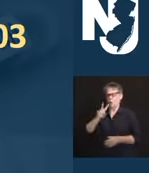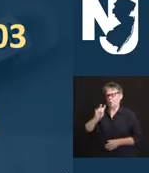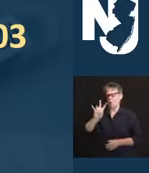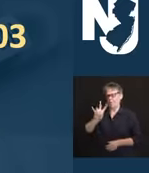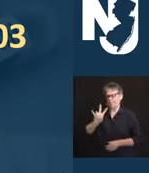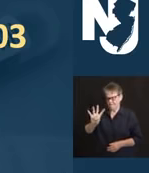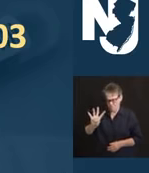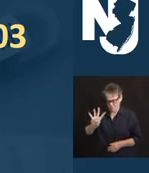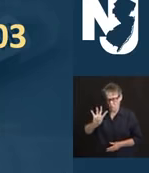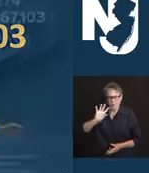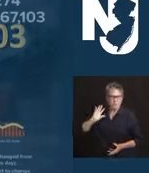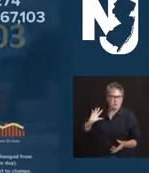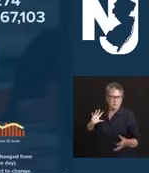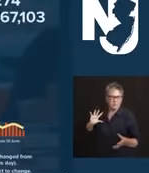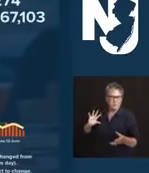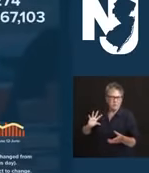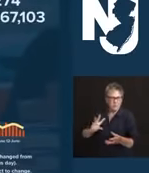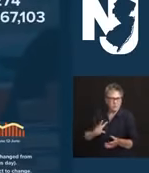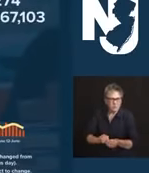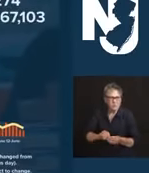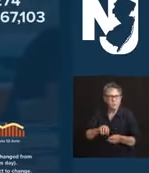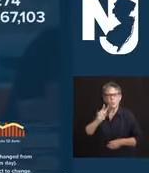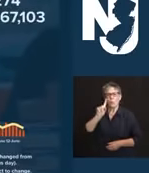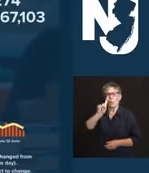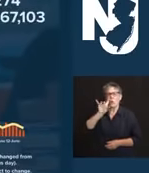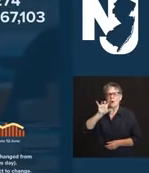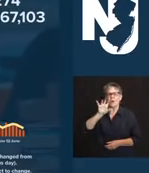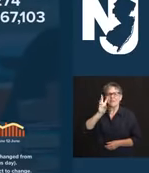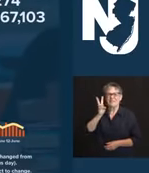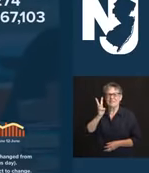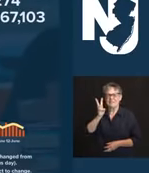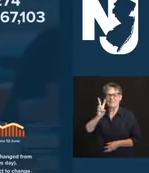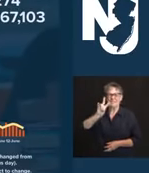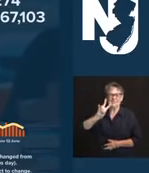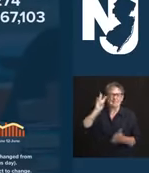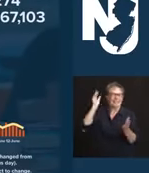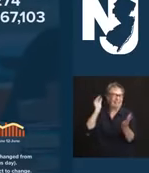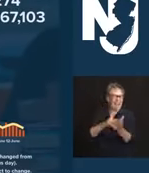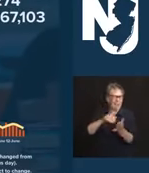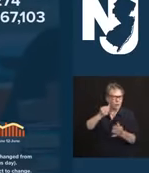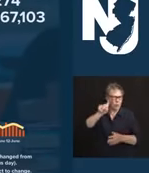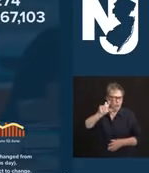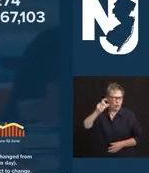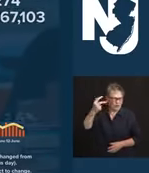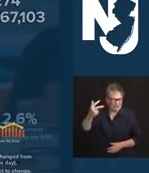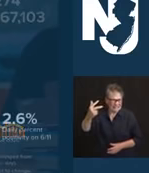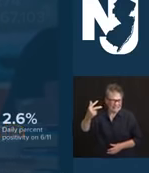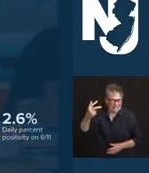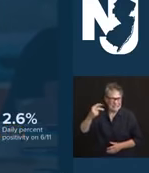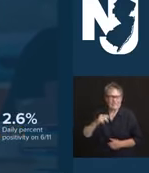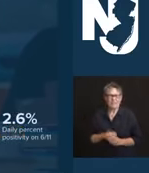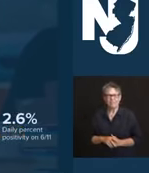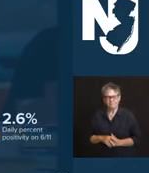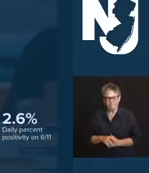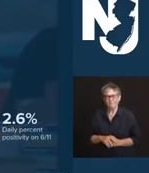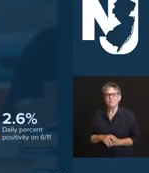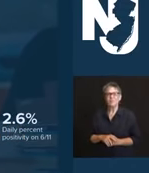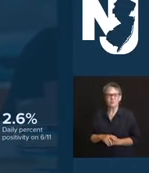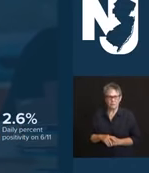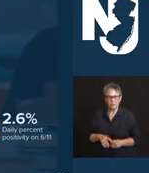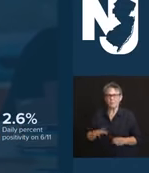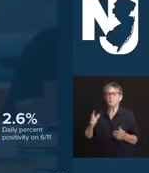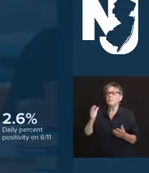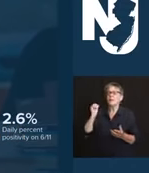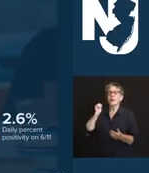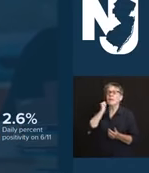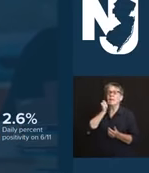167,103. Here are these new cases graphed in relation to the past several weeks. The daily positivity or spot positivity